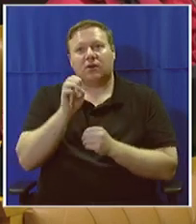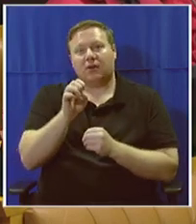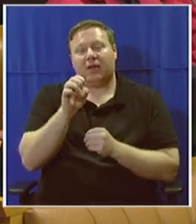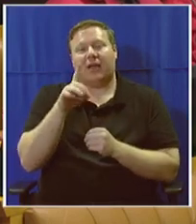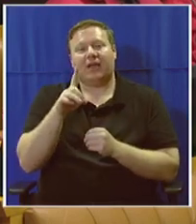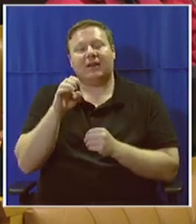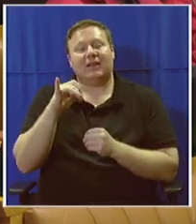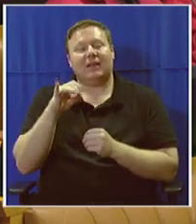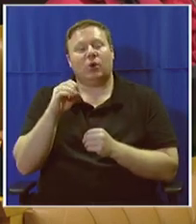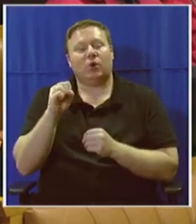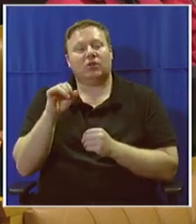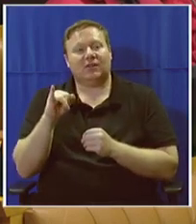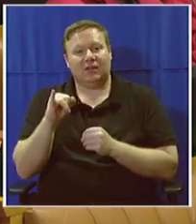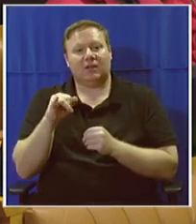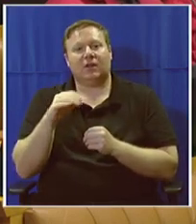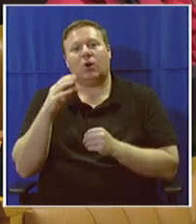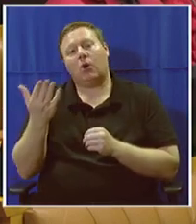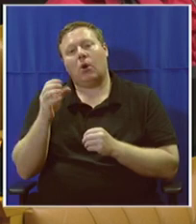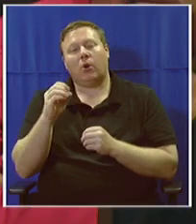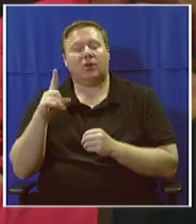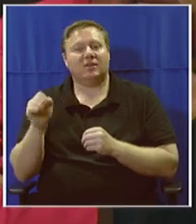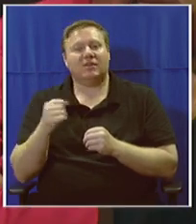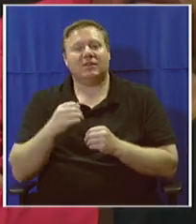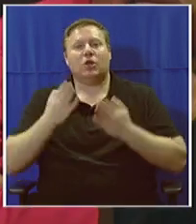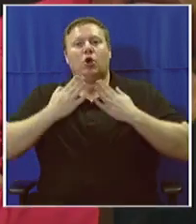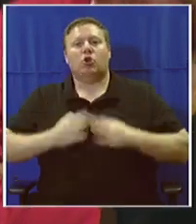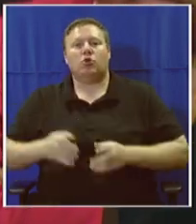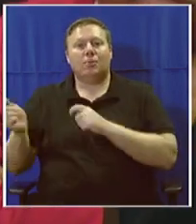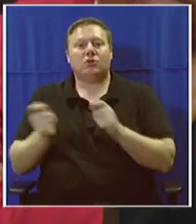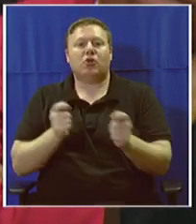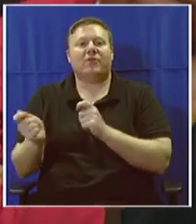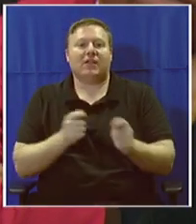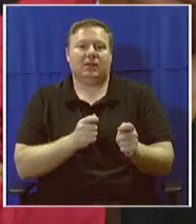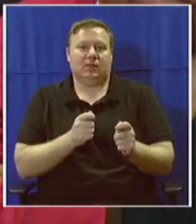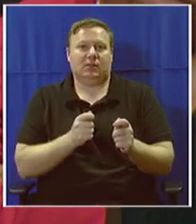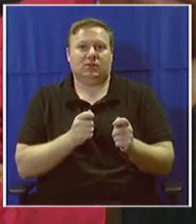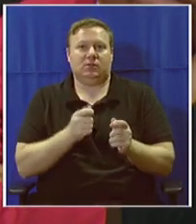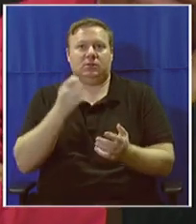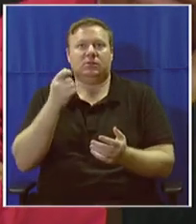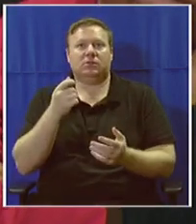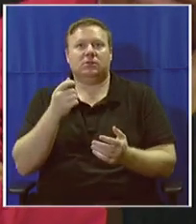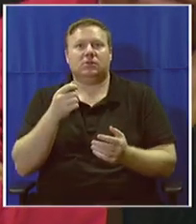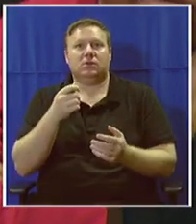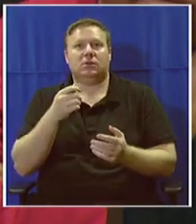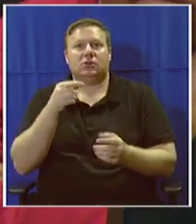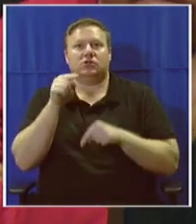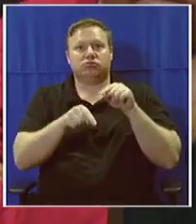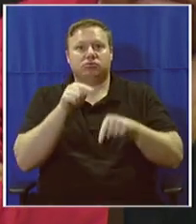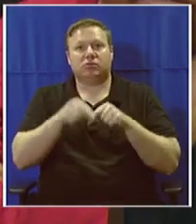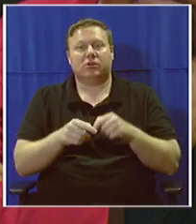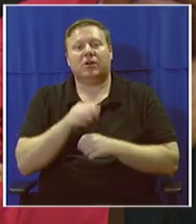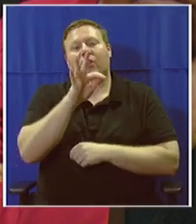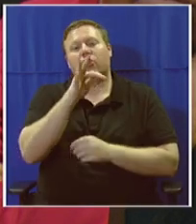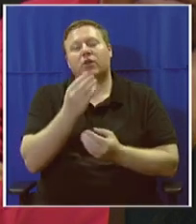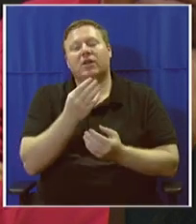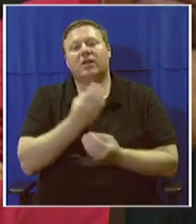was found guilty of human trafficking charges in the Gauteng High Court. Further notes that he kept three young